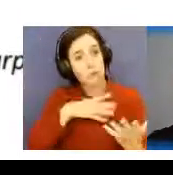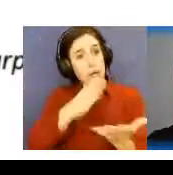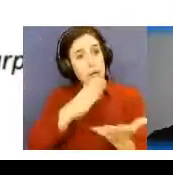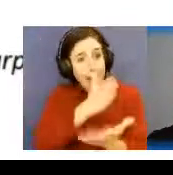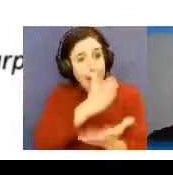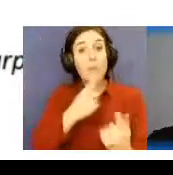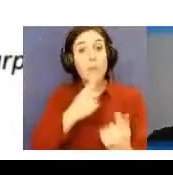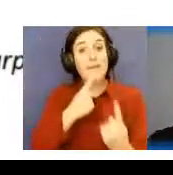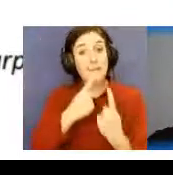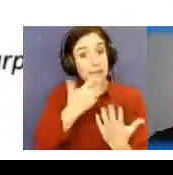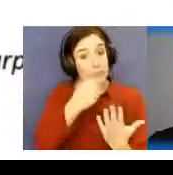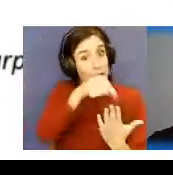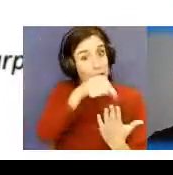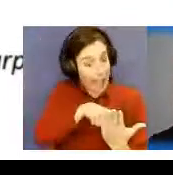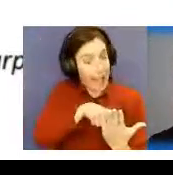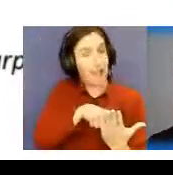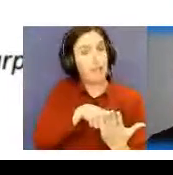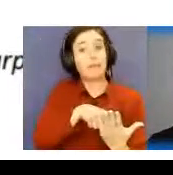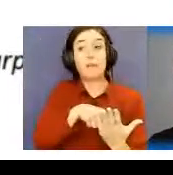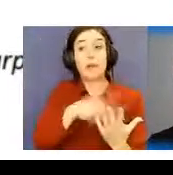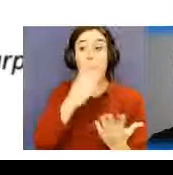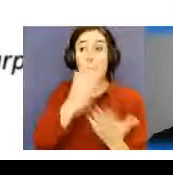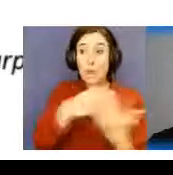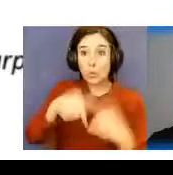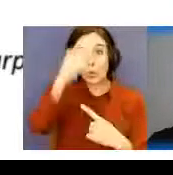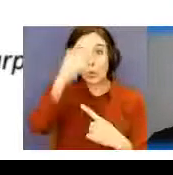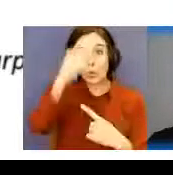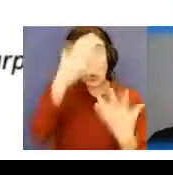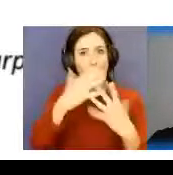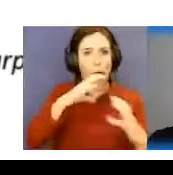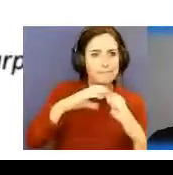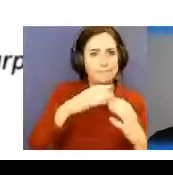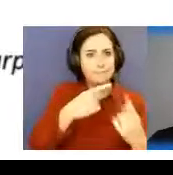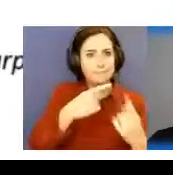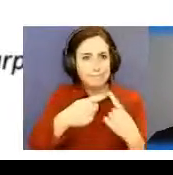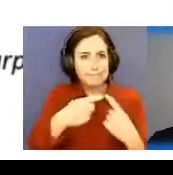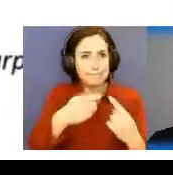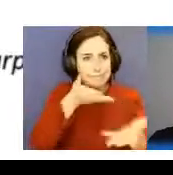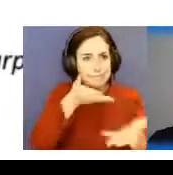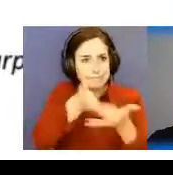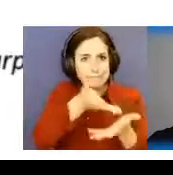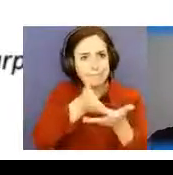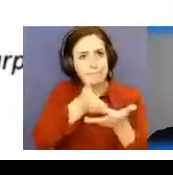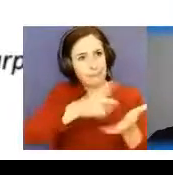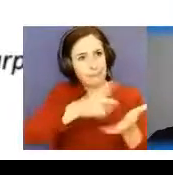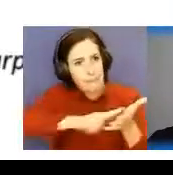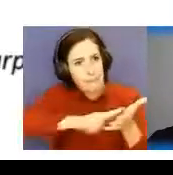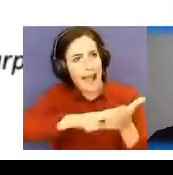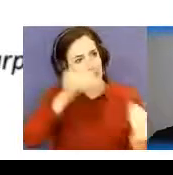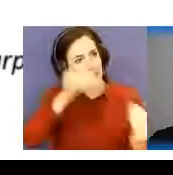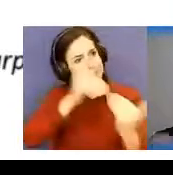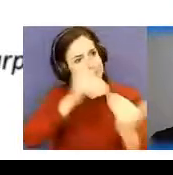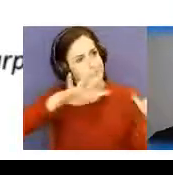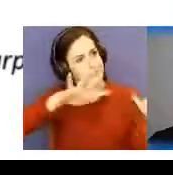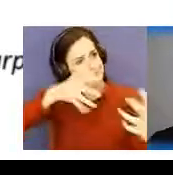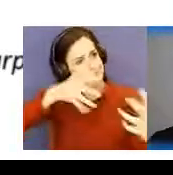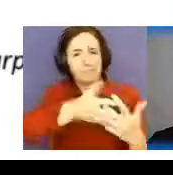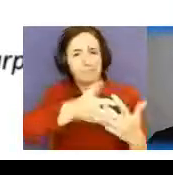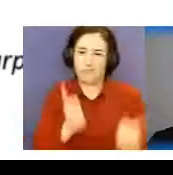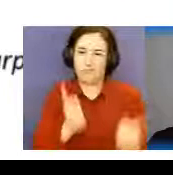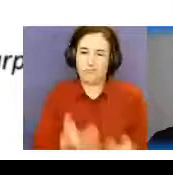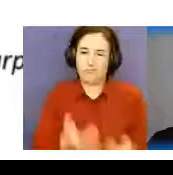front of them that enables the best possible experience. And we need to work through, and I'll come on to this, work through what that looks like, but that's the